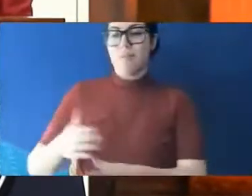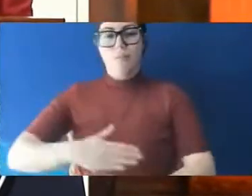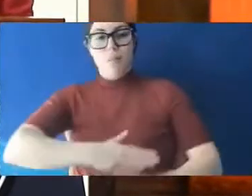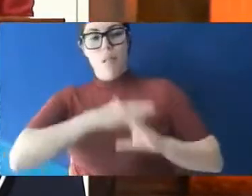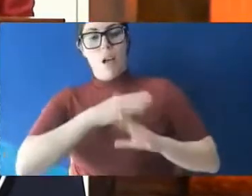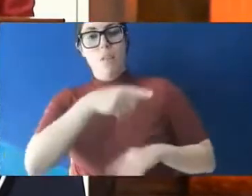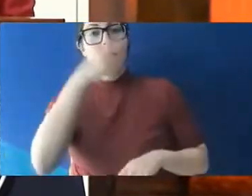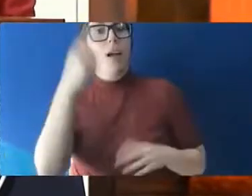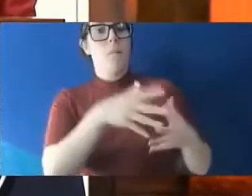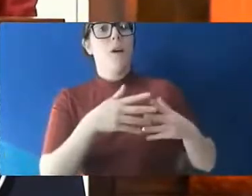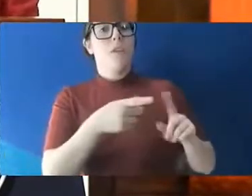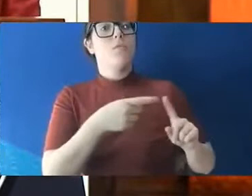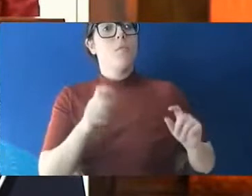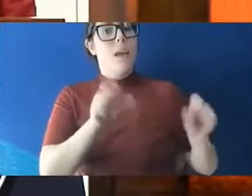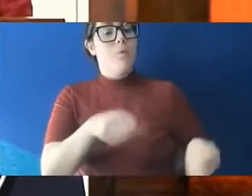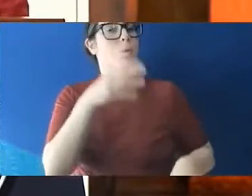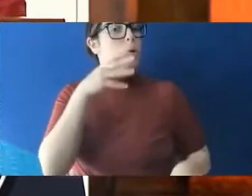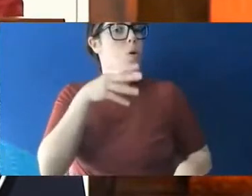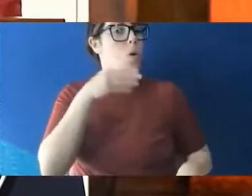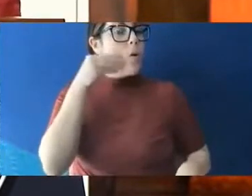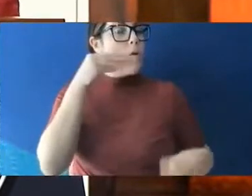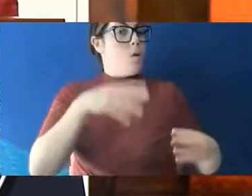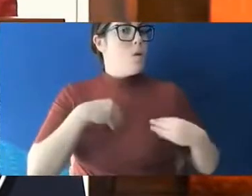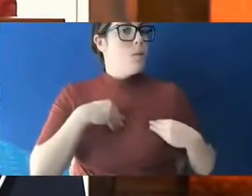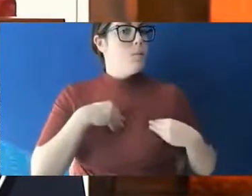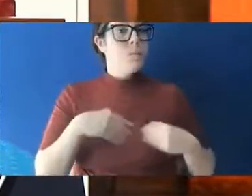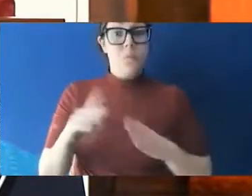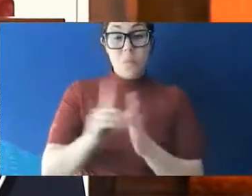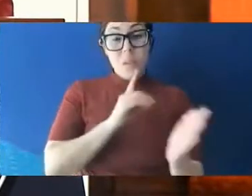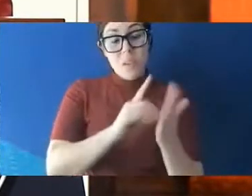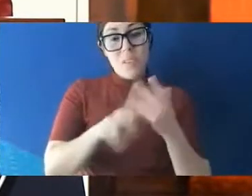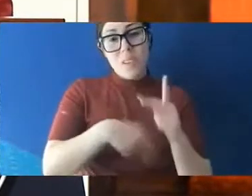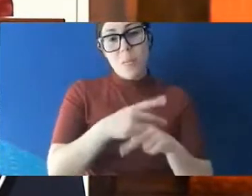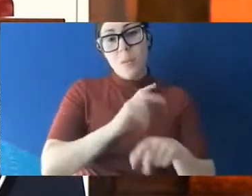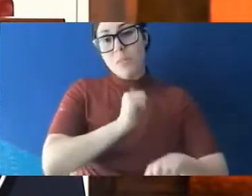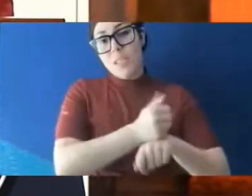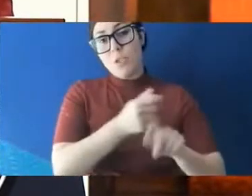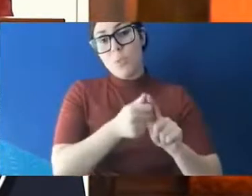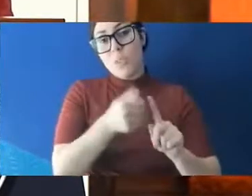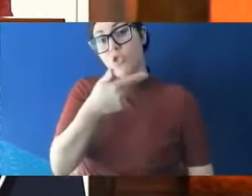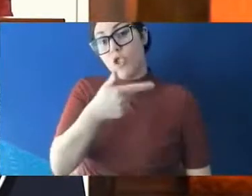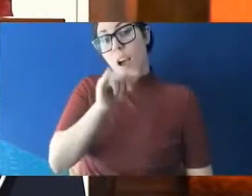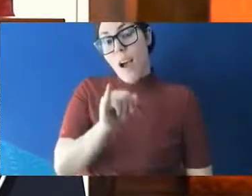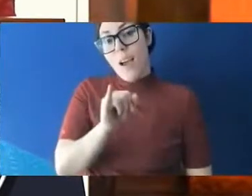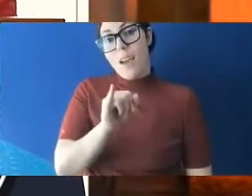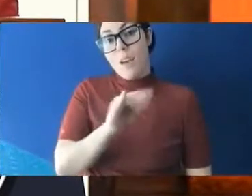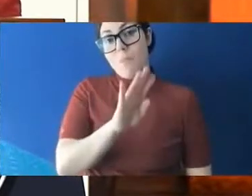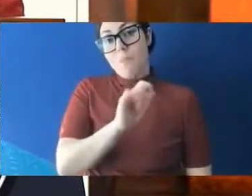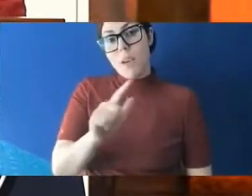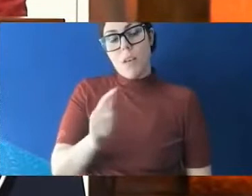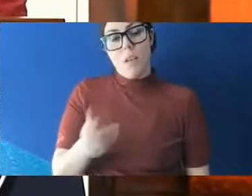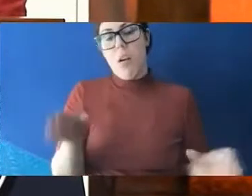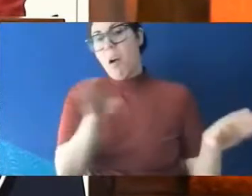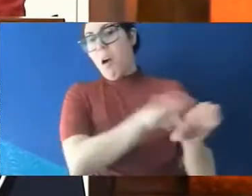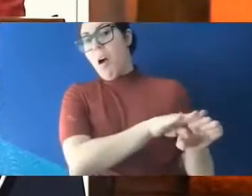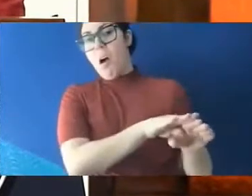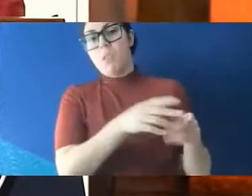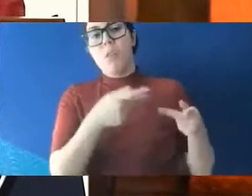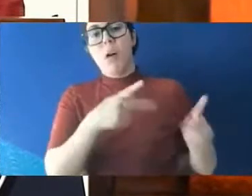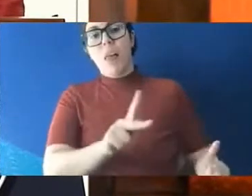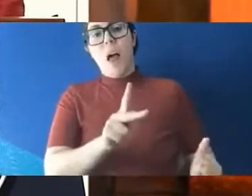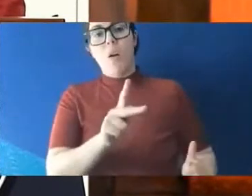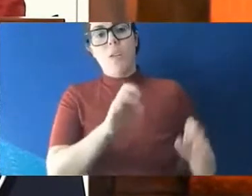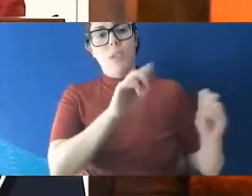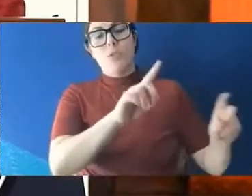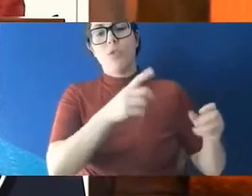out of home ownership. Discriminatory implementation of the GI Bill shut the doors of educational